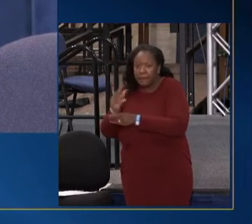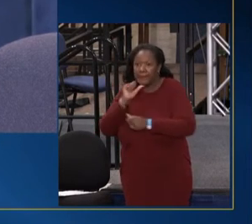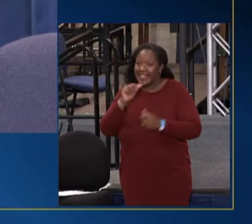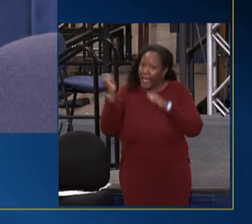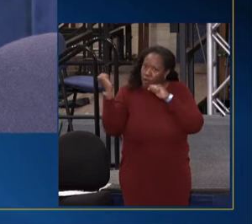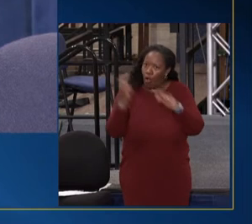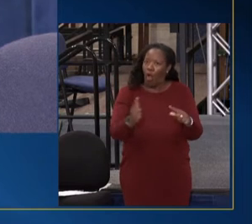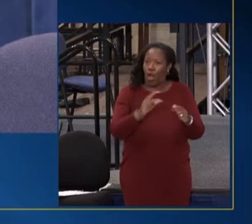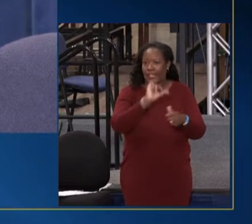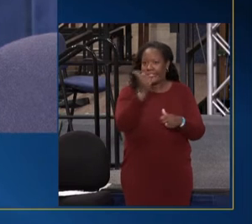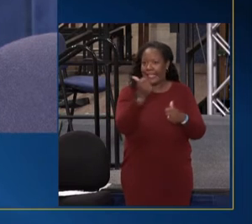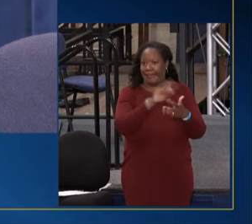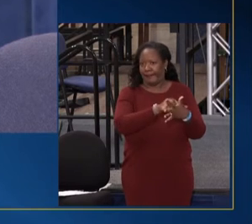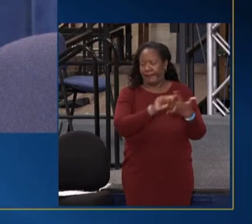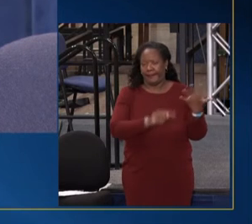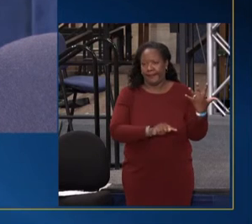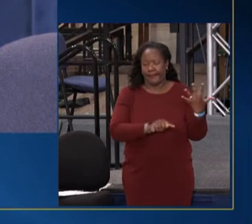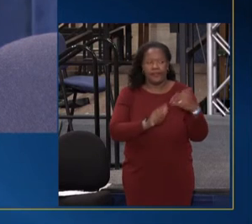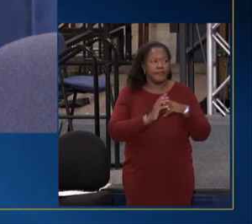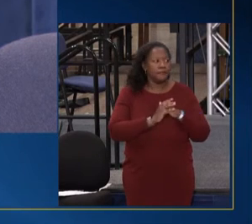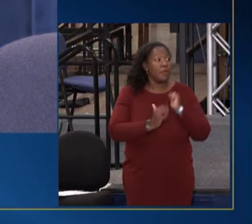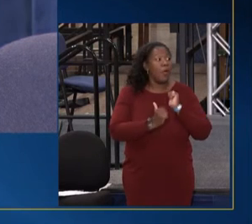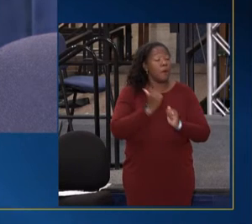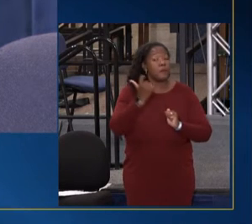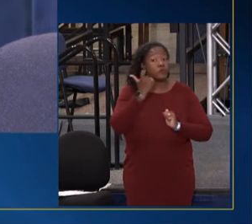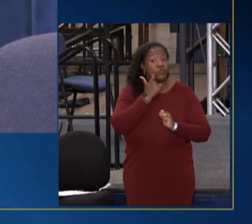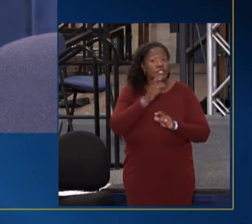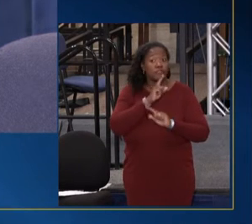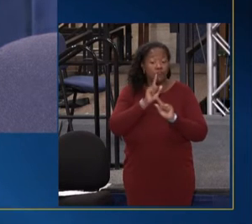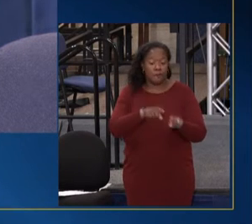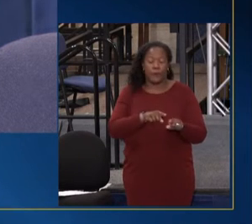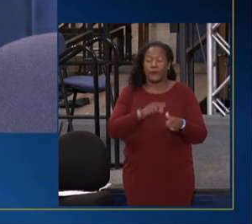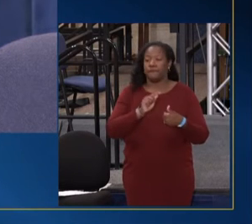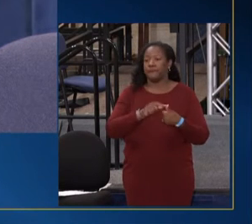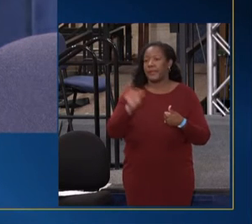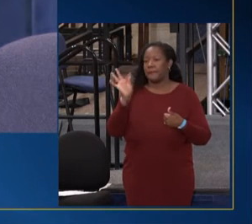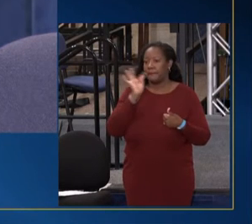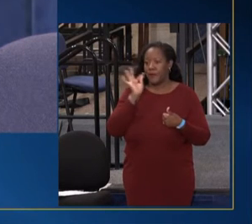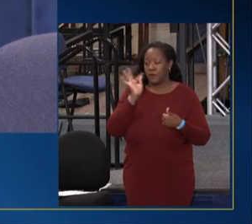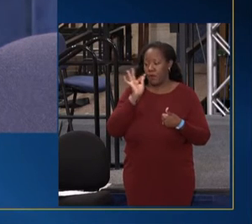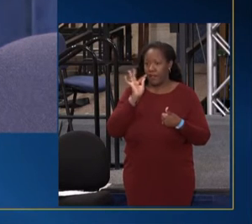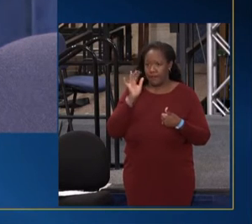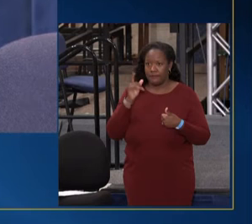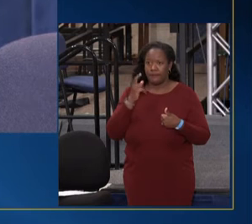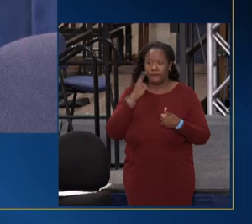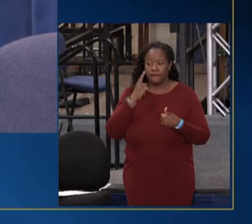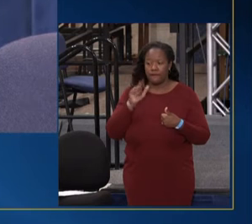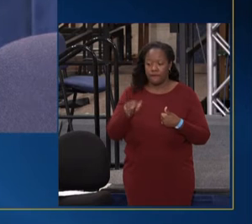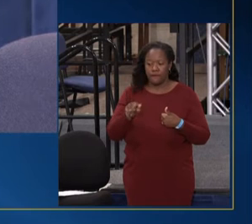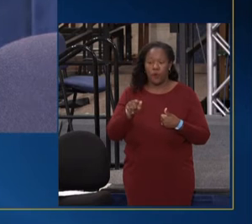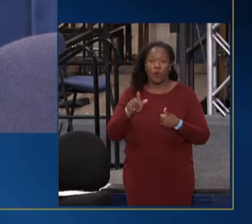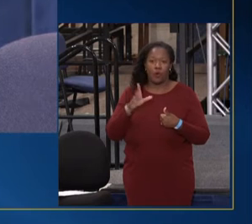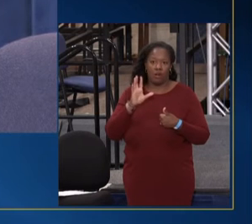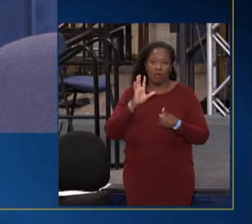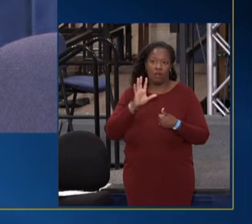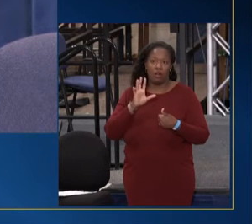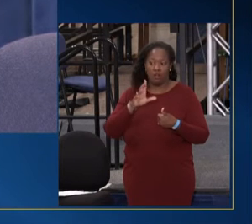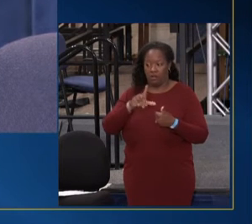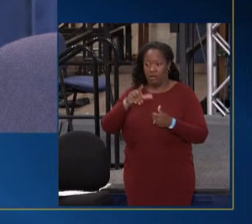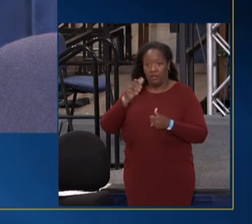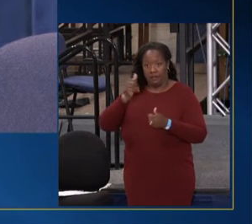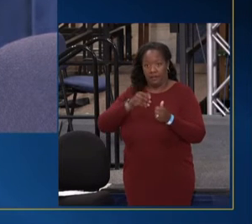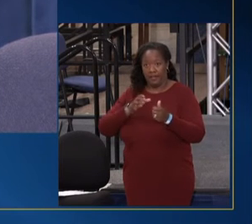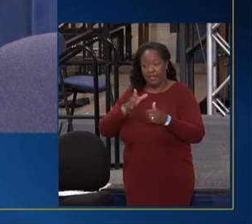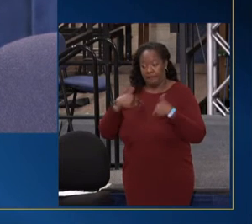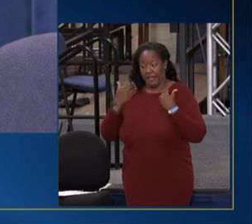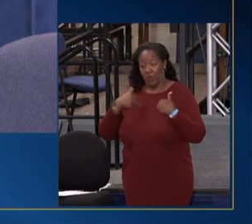10. So from our most recent report, marijuana use in the past year among sexual minority males was nearly